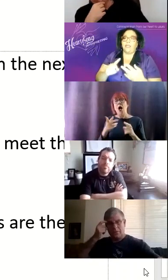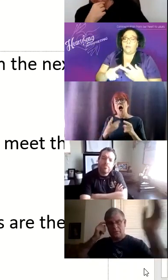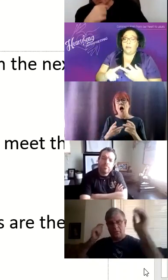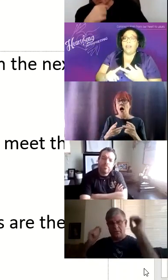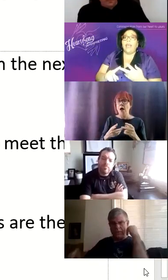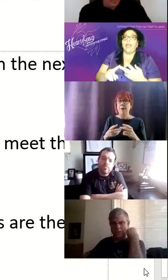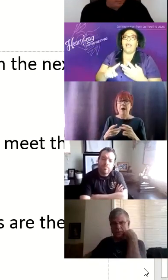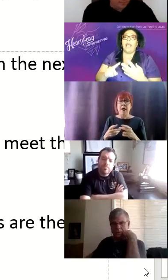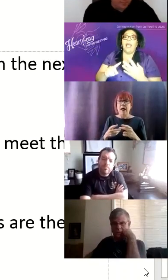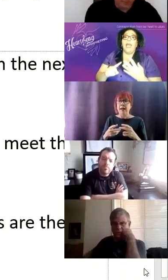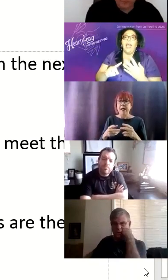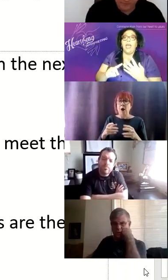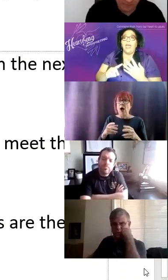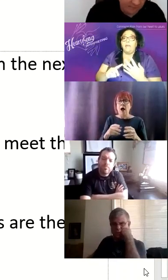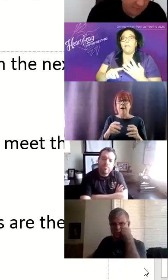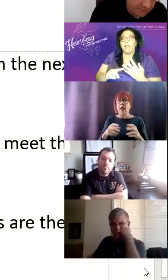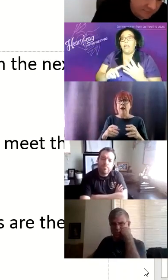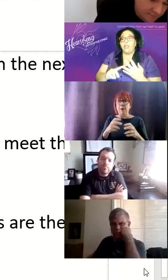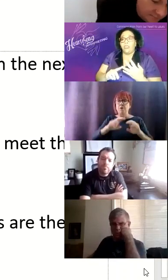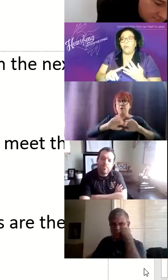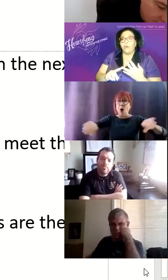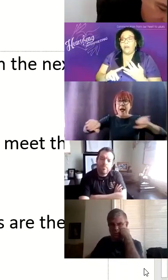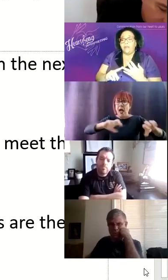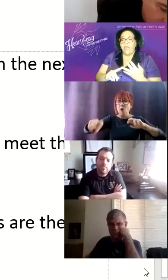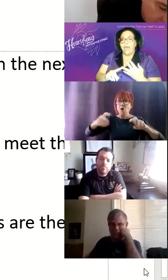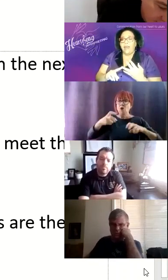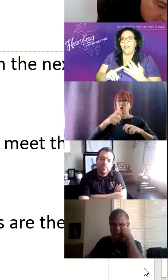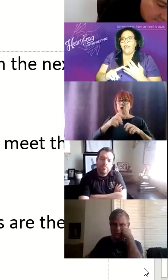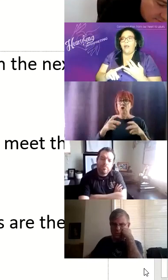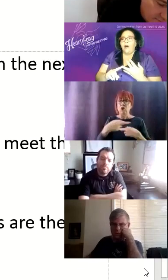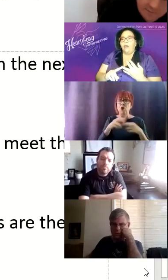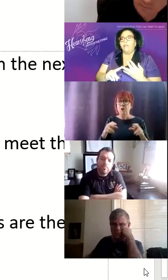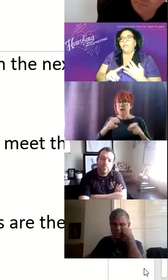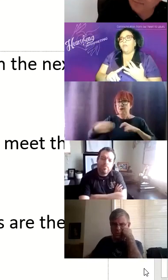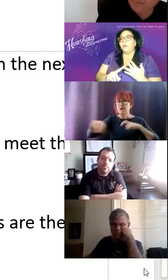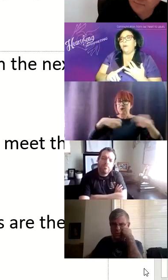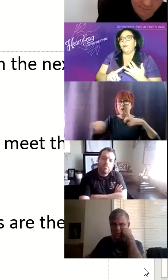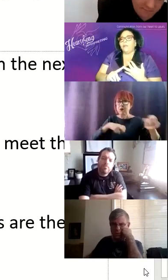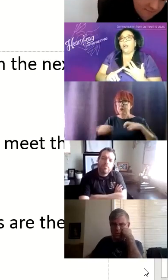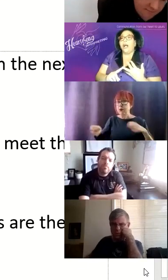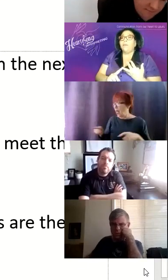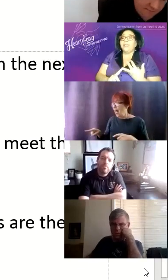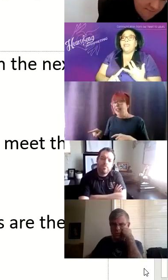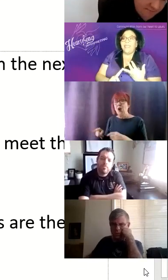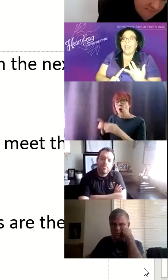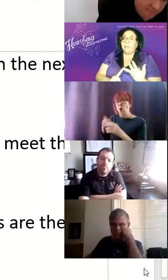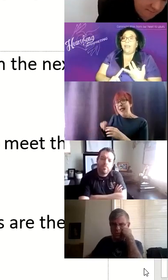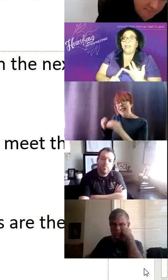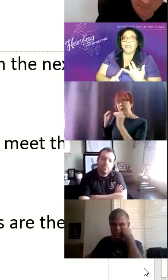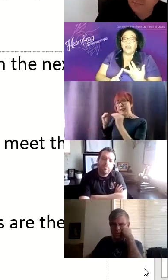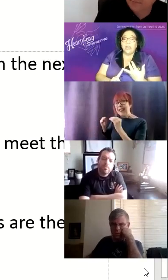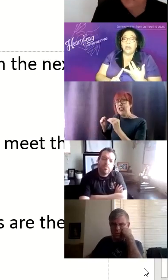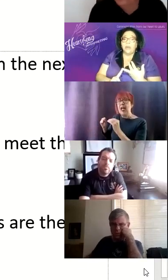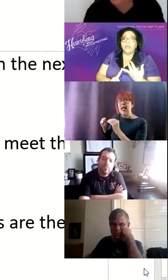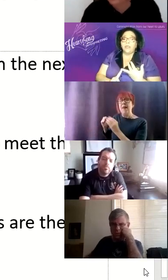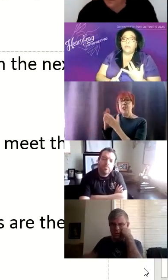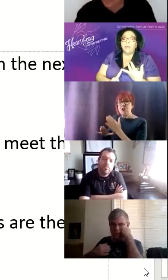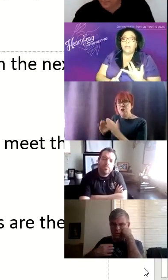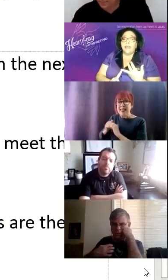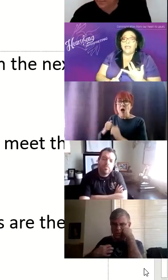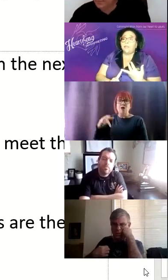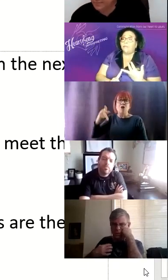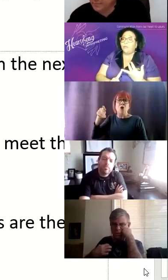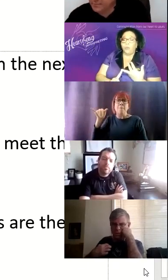and spotlighting and making sure that all of the Zoom programs are up to date, because I'll tell you what,